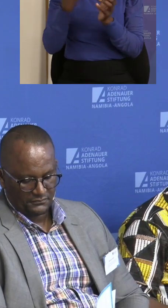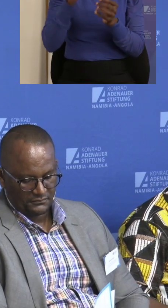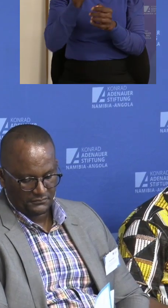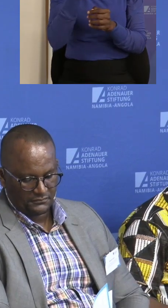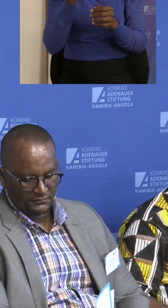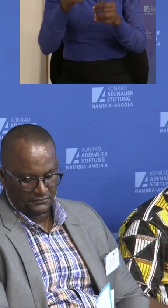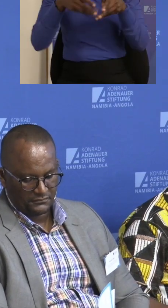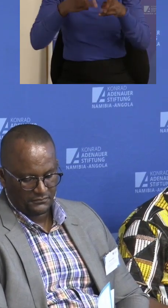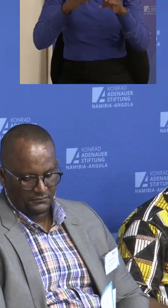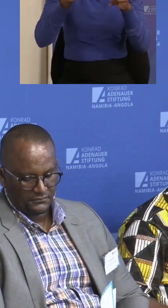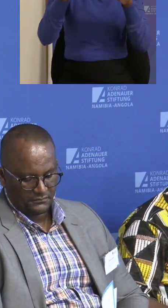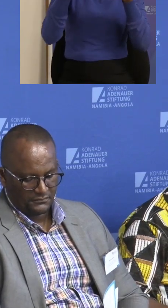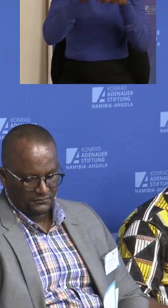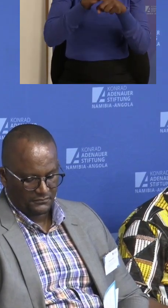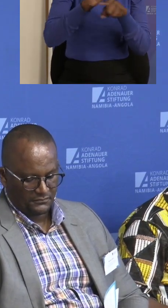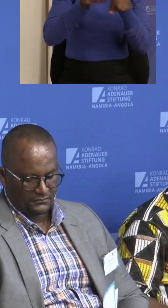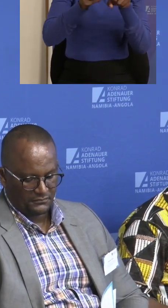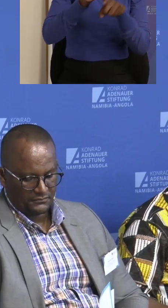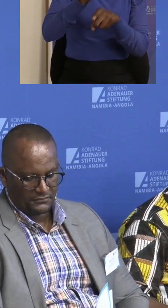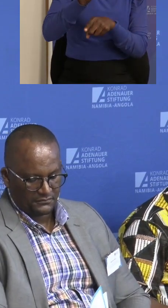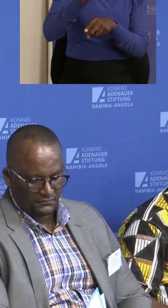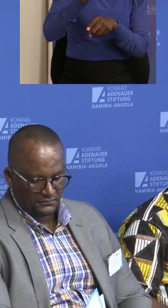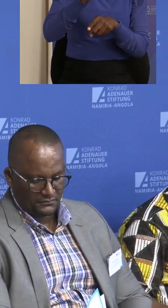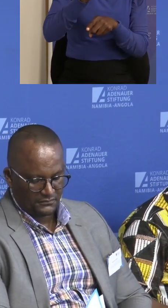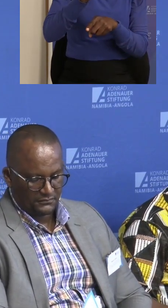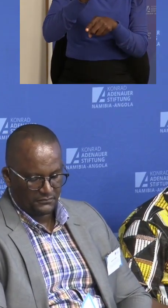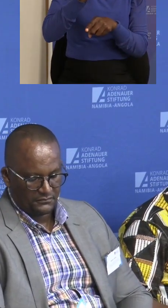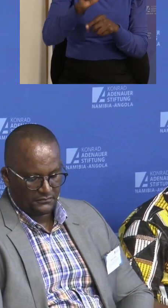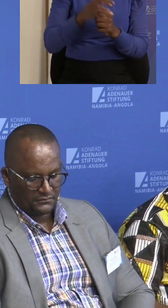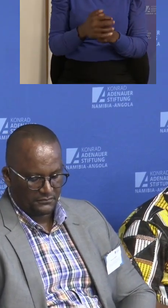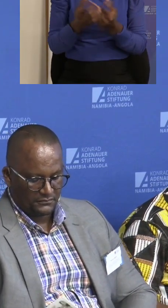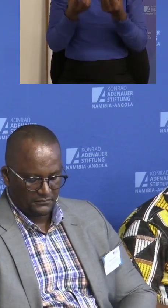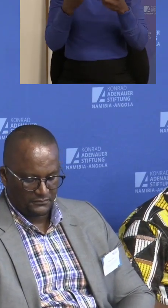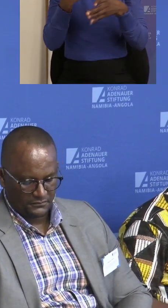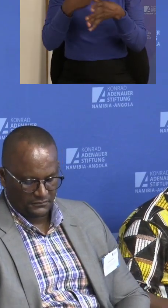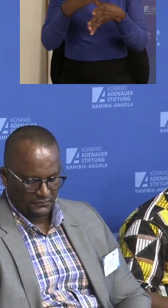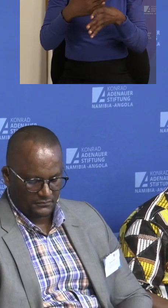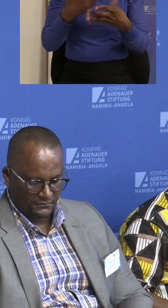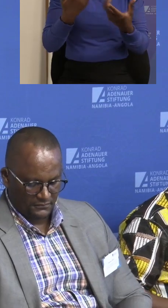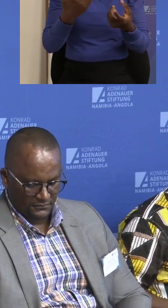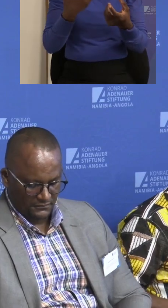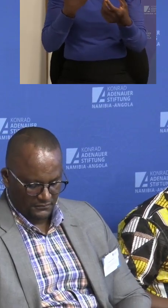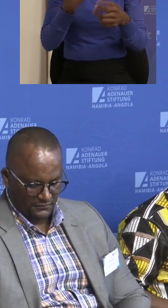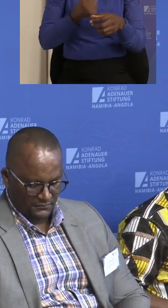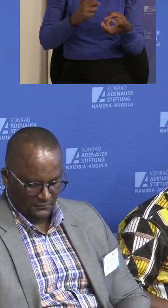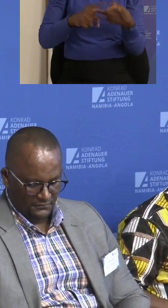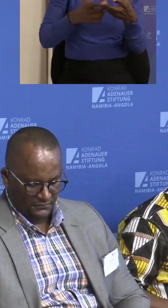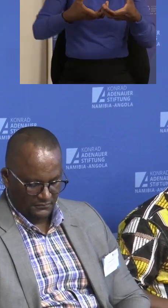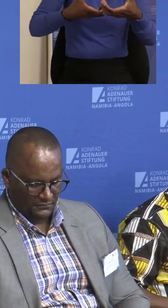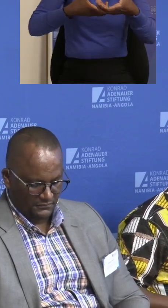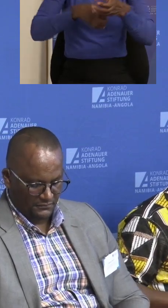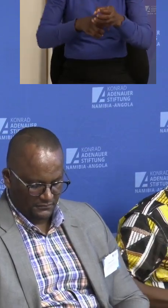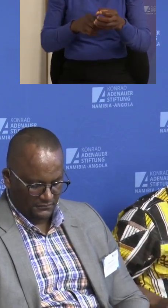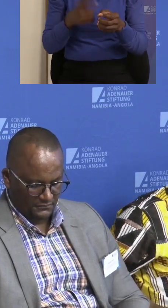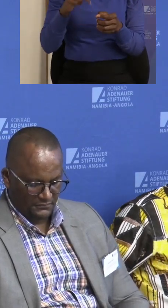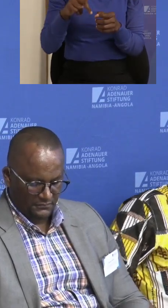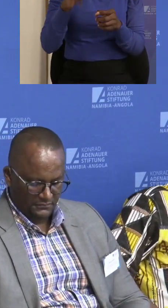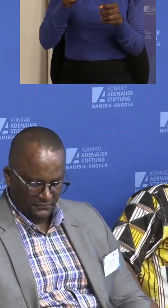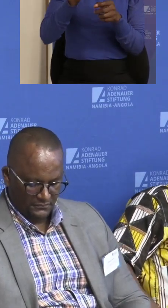enough that it is a source of qualification and employment, but it's yet still on the stage